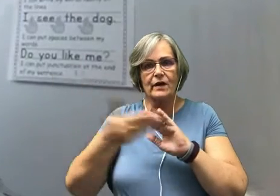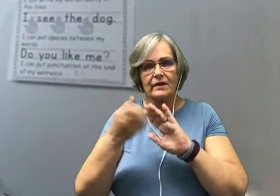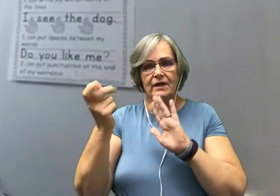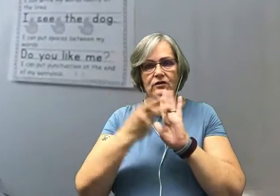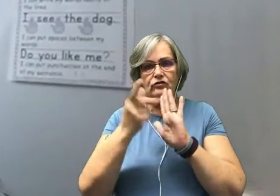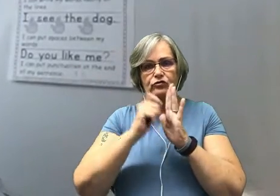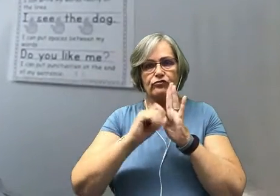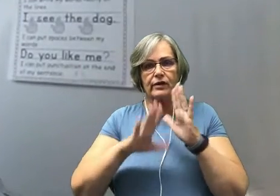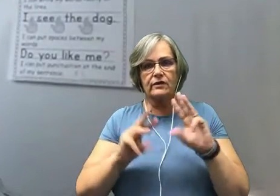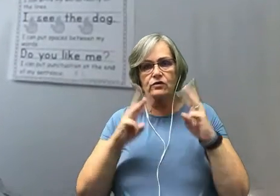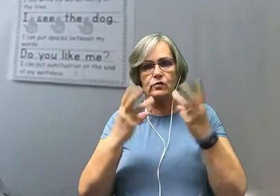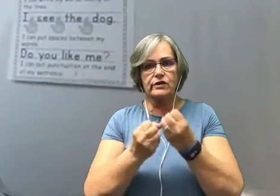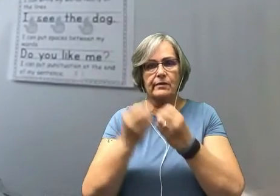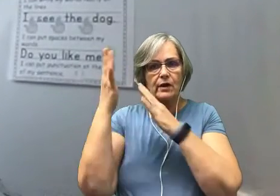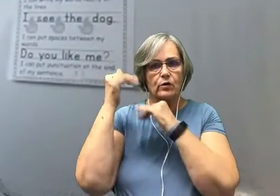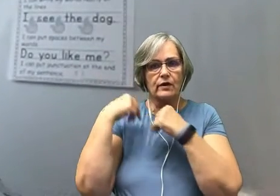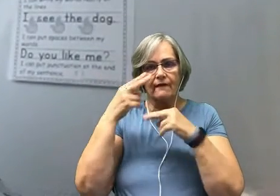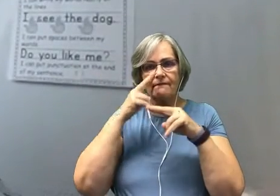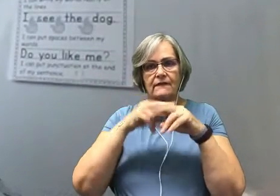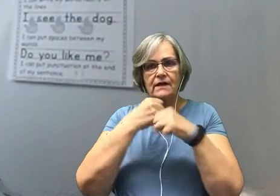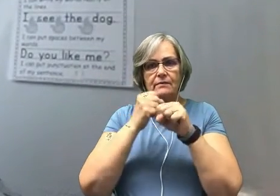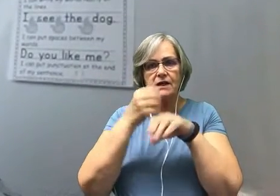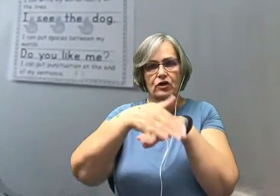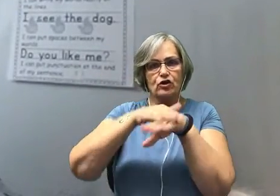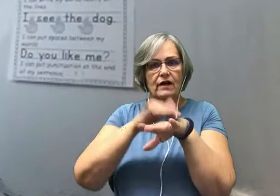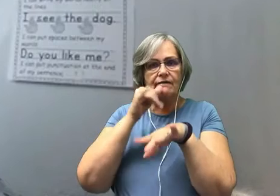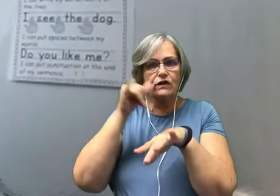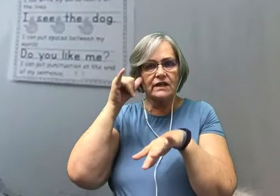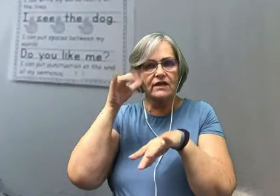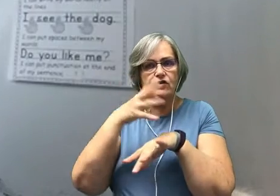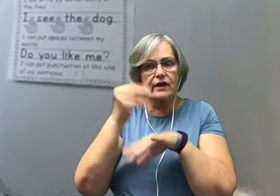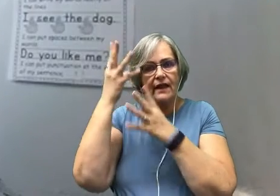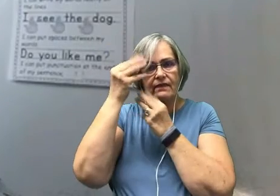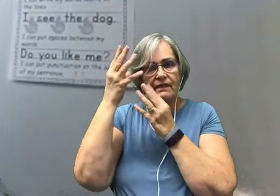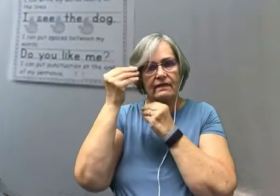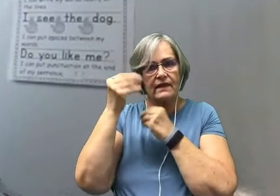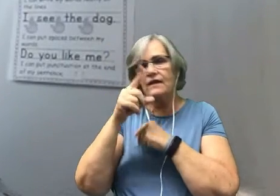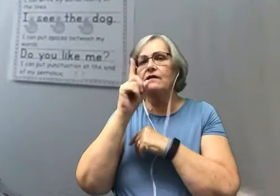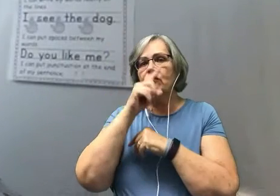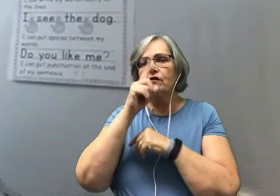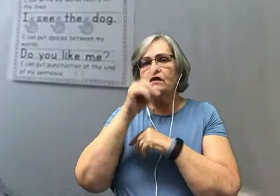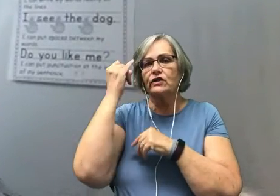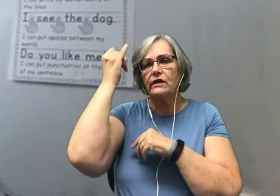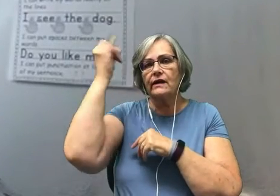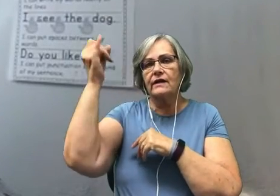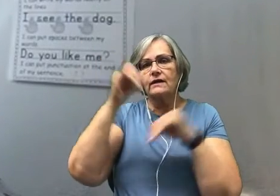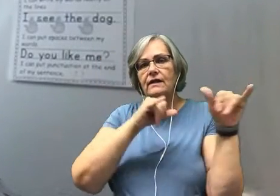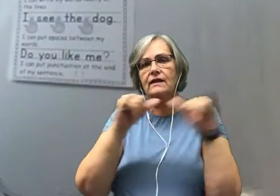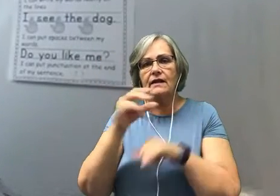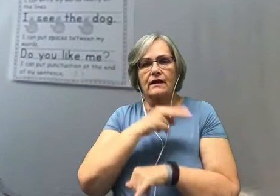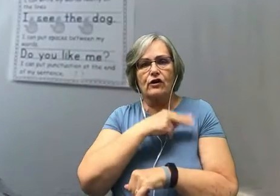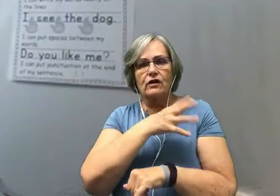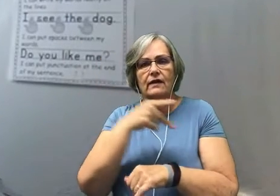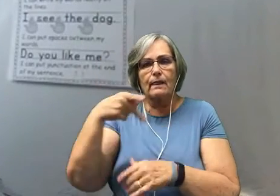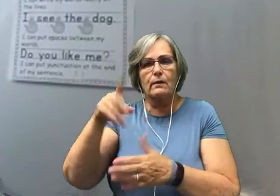friends, welcome back to Writers Workshop. I hope you had fun making your cover yesterday, thinking of that fiction idea like Harold